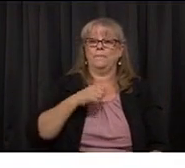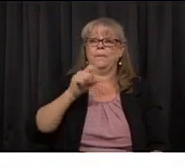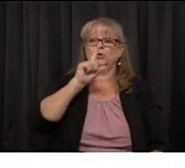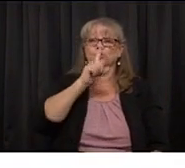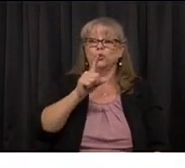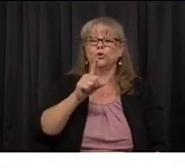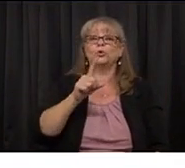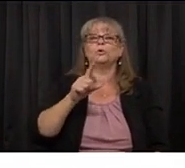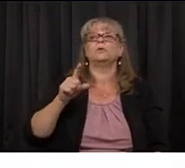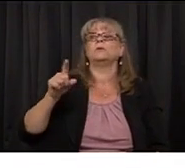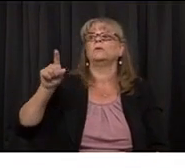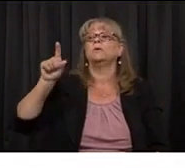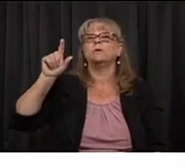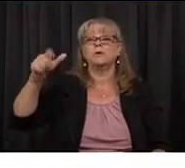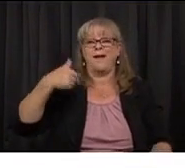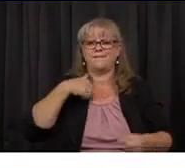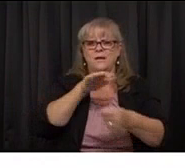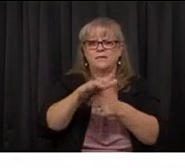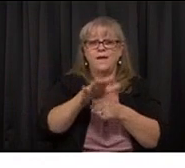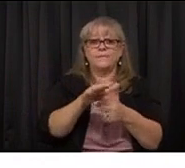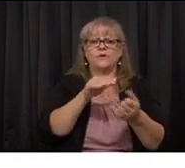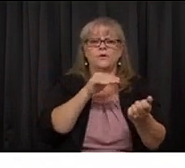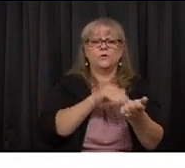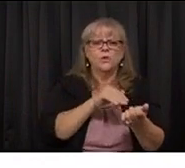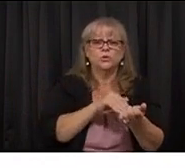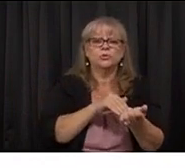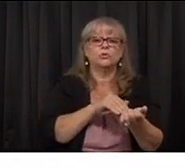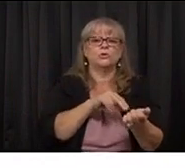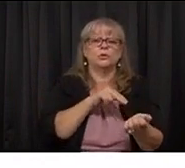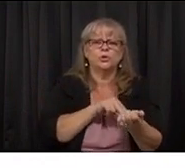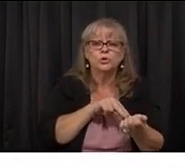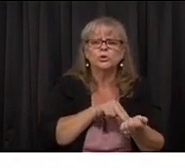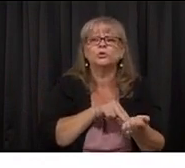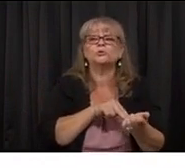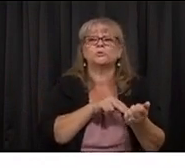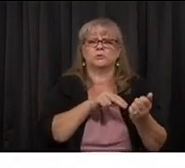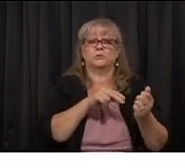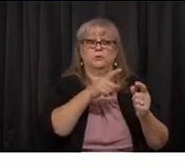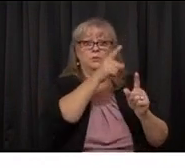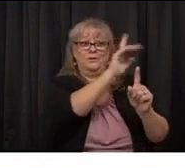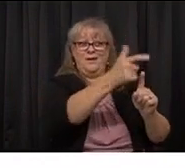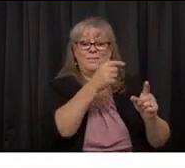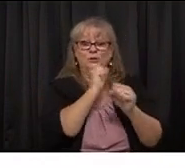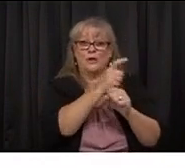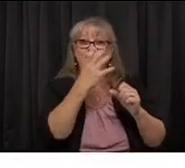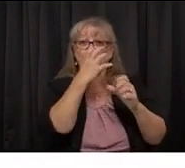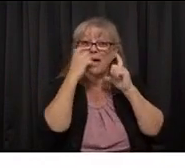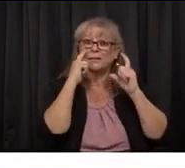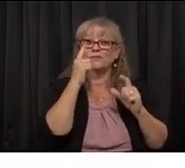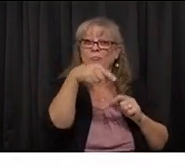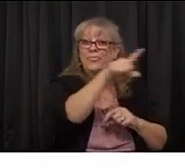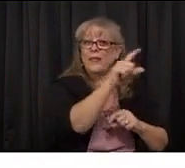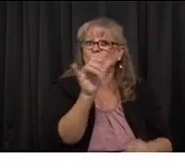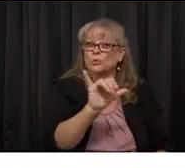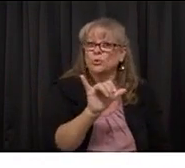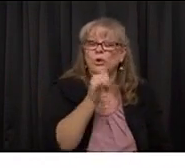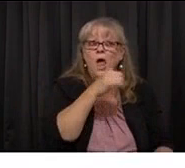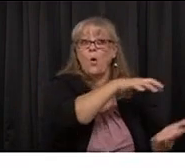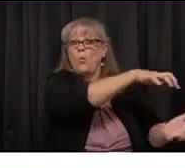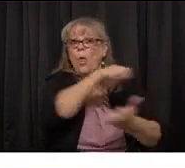facilities, of course, as the first goal of this is to make sure that we do not have shortages on the medical